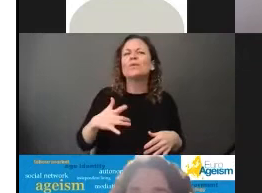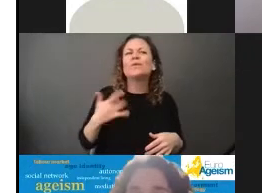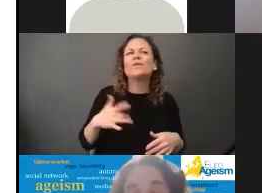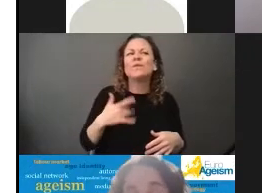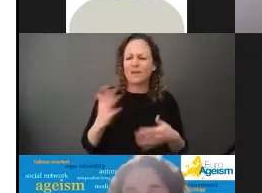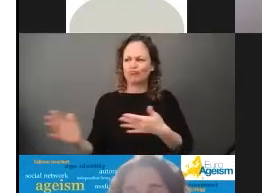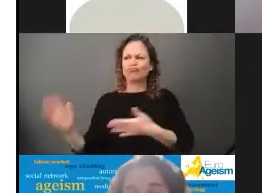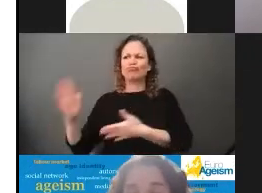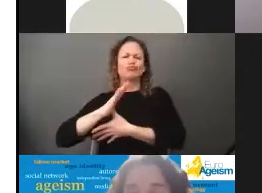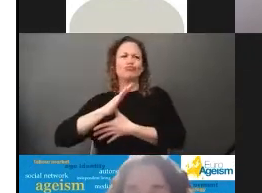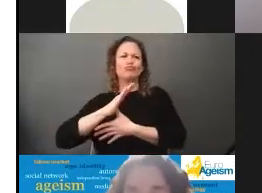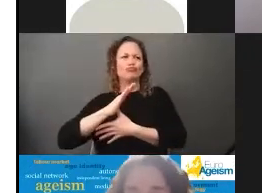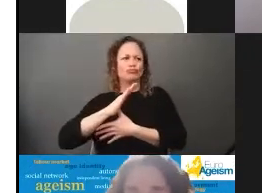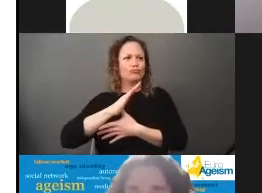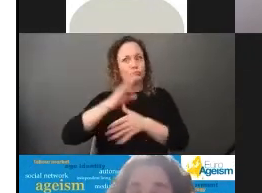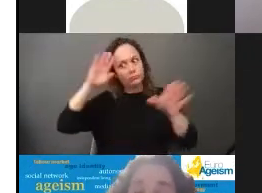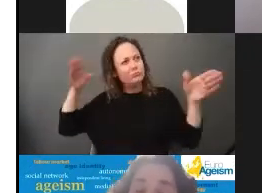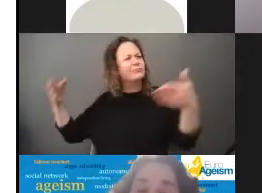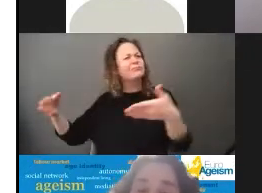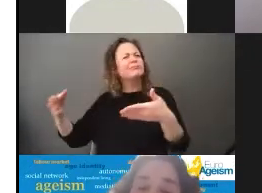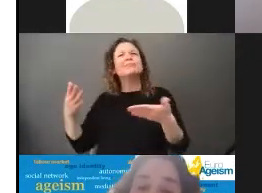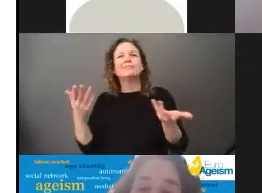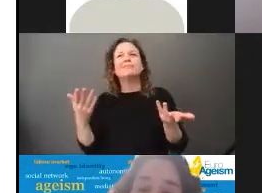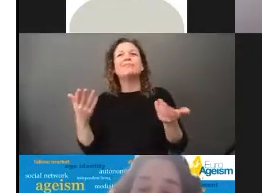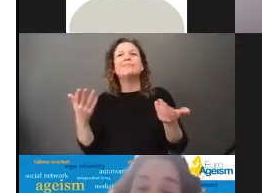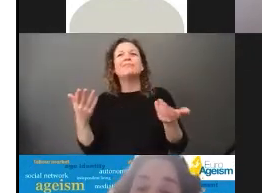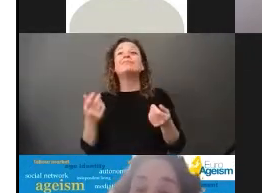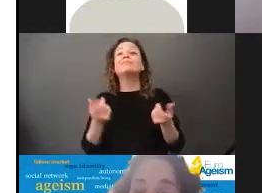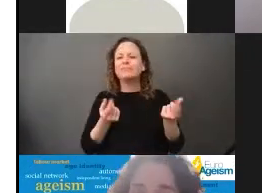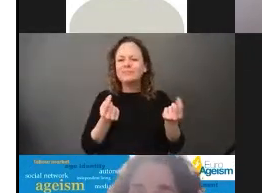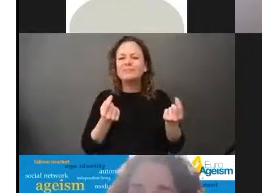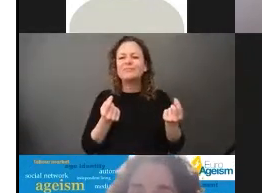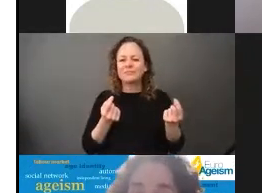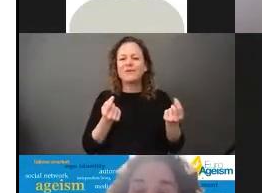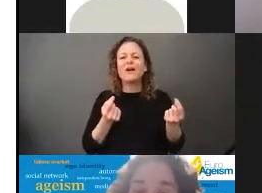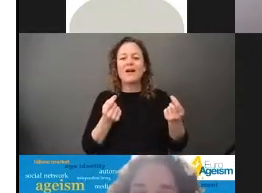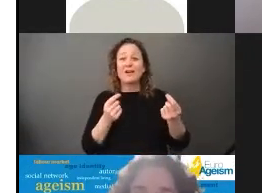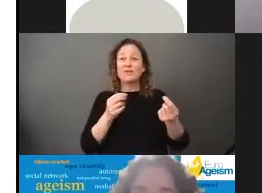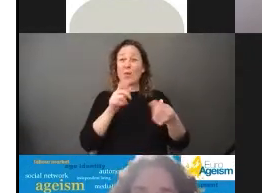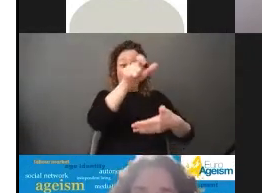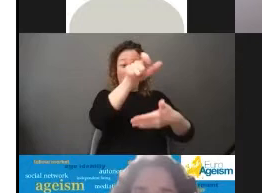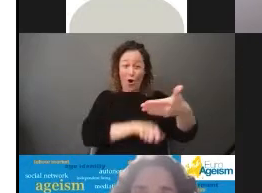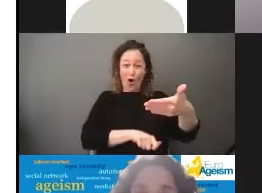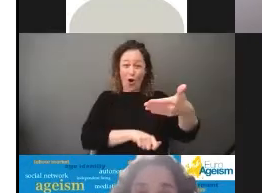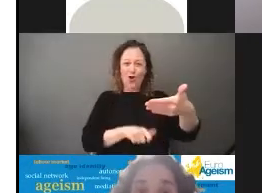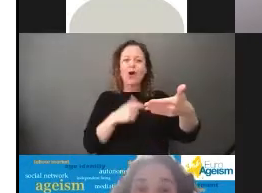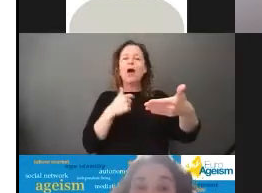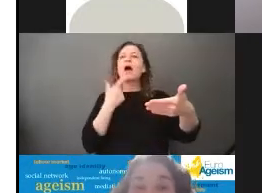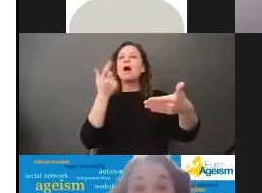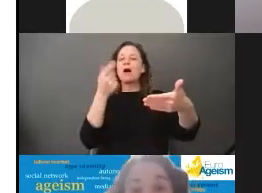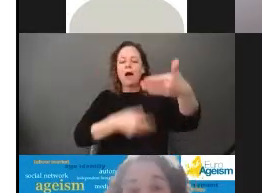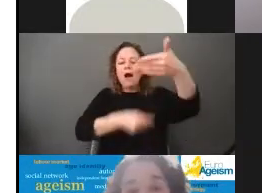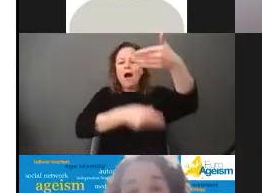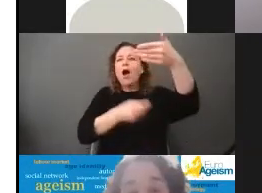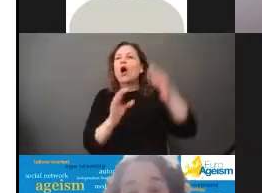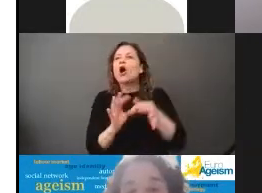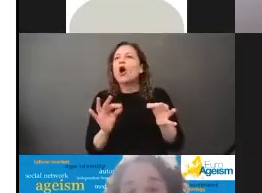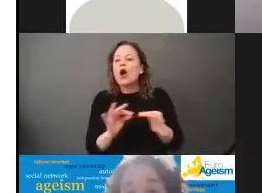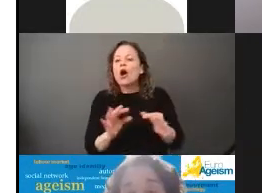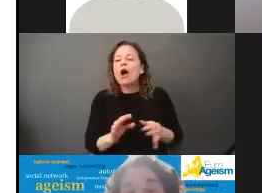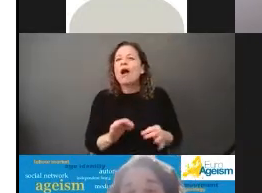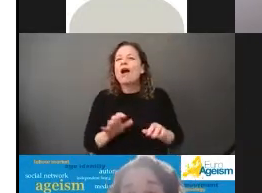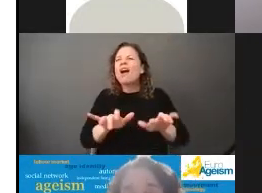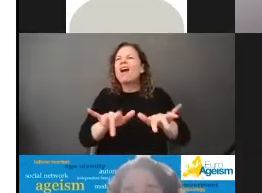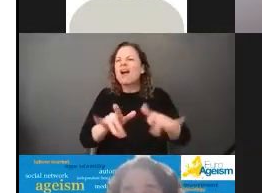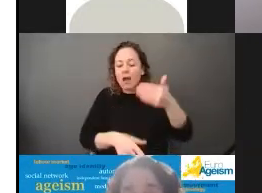resources related to the vaccine. So we look at people's comments and classify them. What we found was that